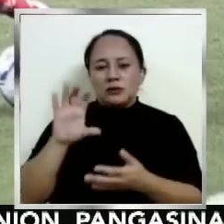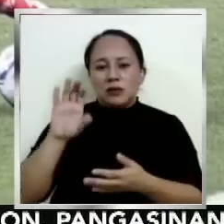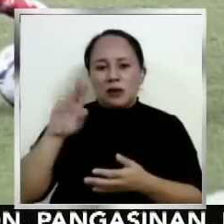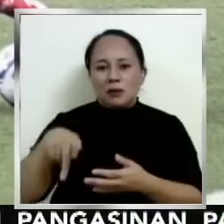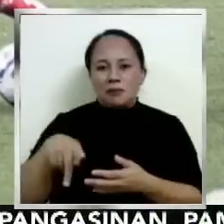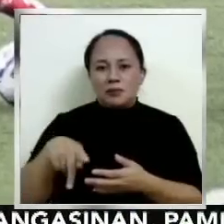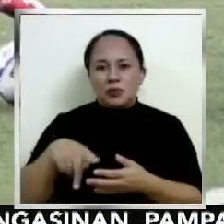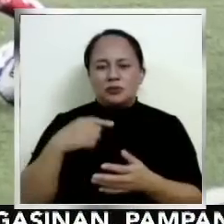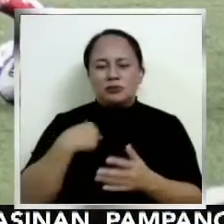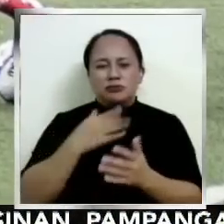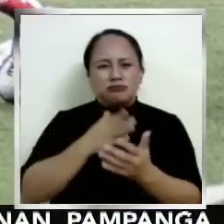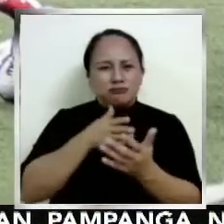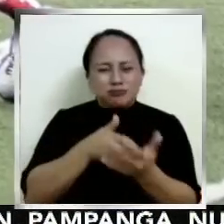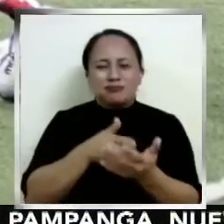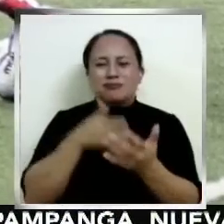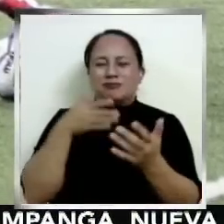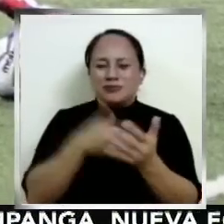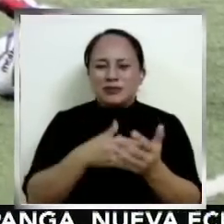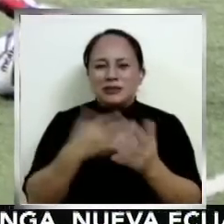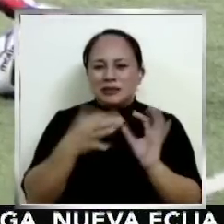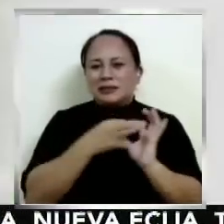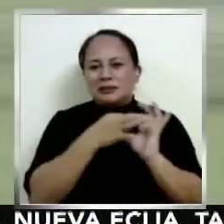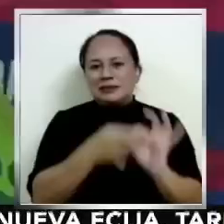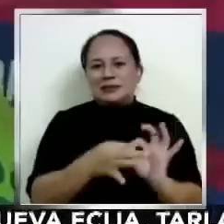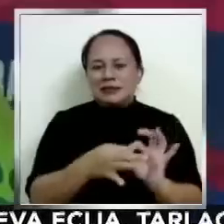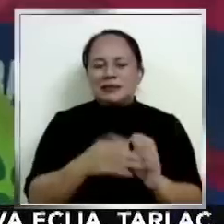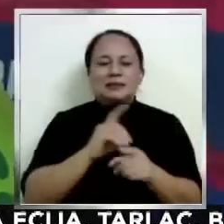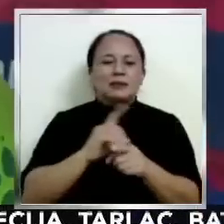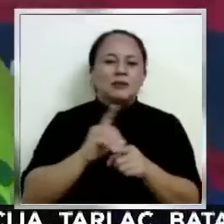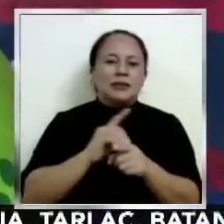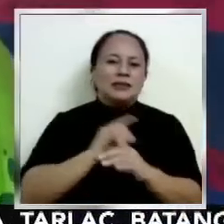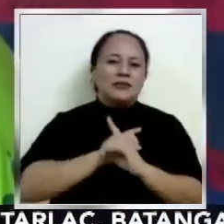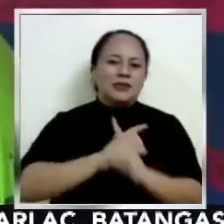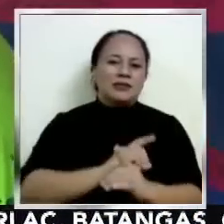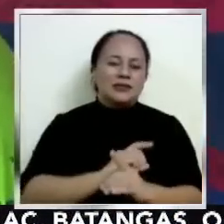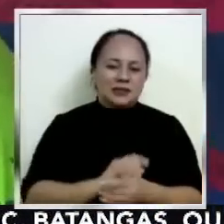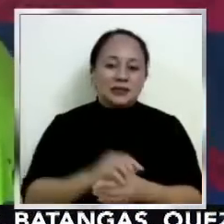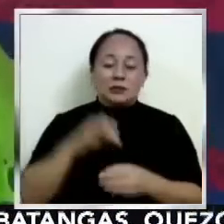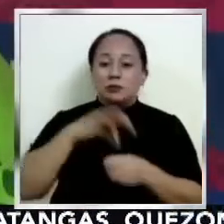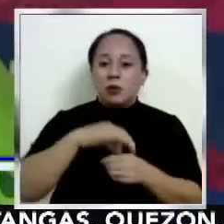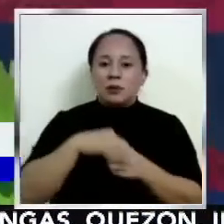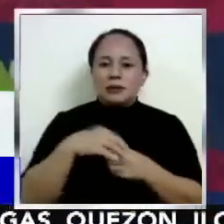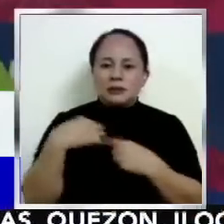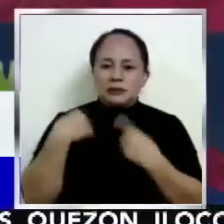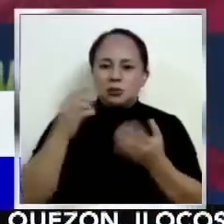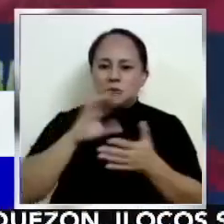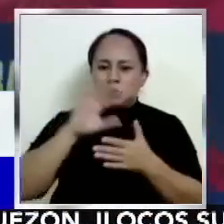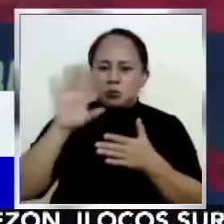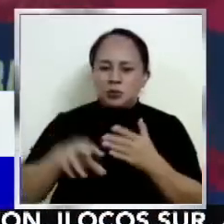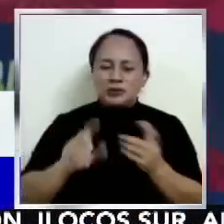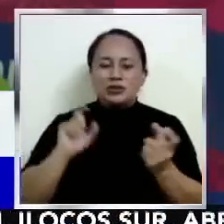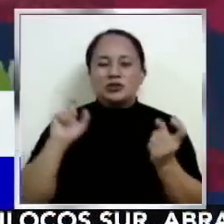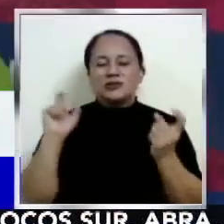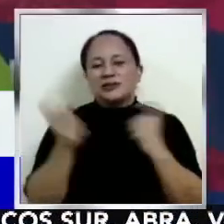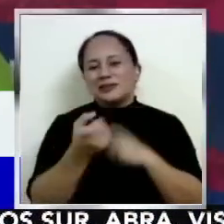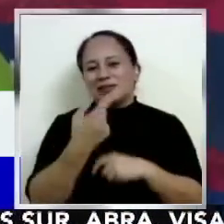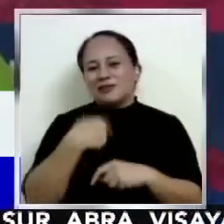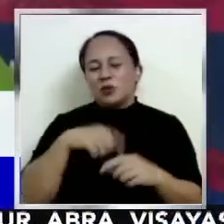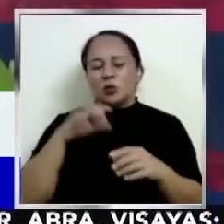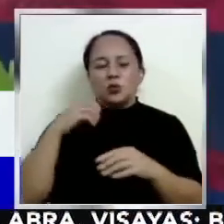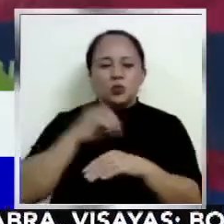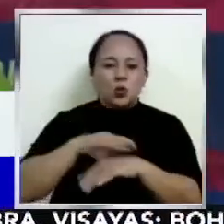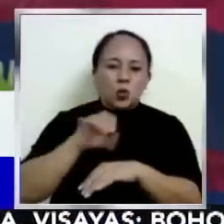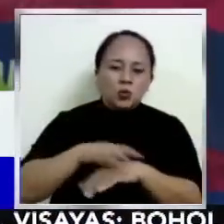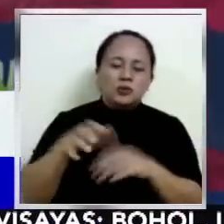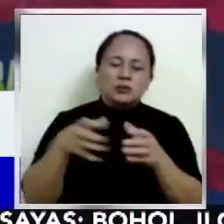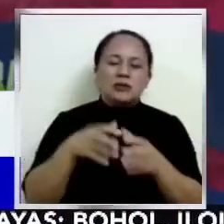Pilipinas na nakaangkla pa rin sa disiplinadong depensa. This program has been completely turned around with our coaching staff and the girls and everyone